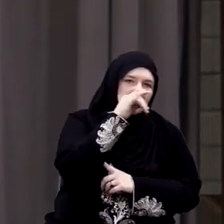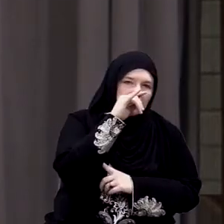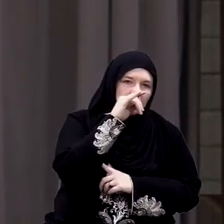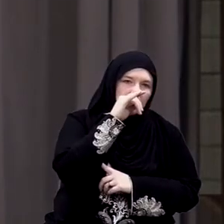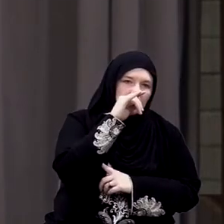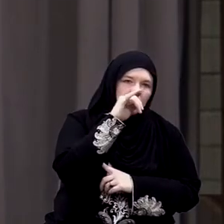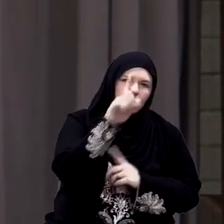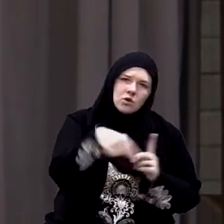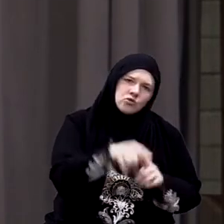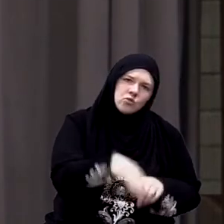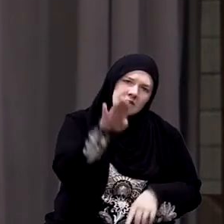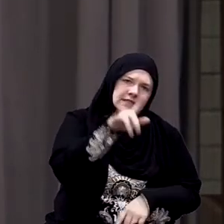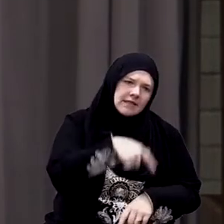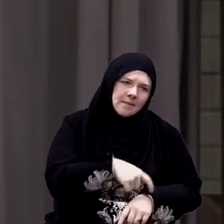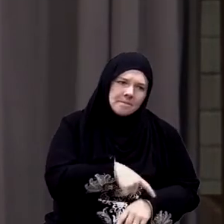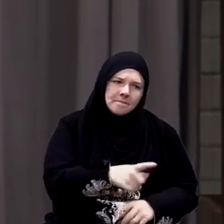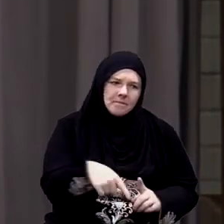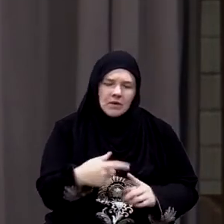When did you raise them?